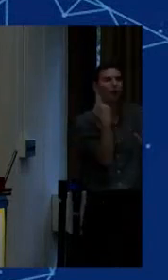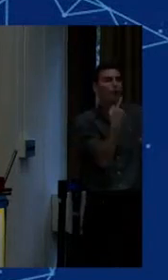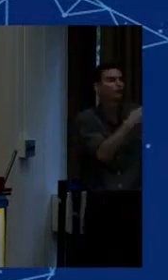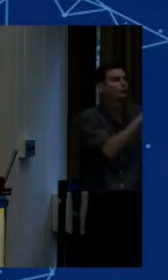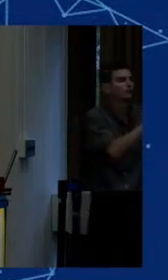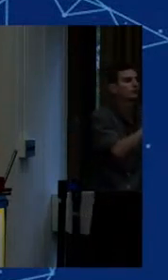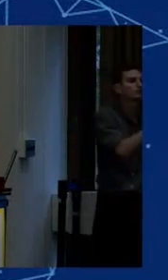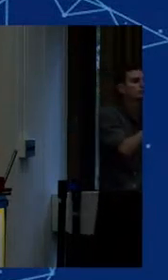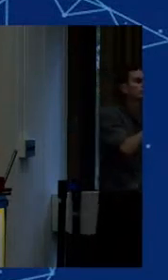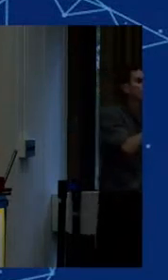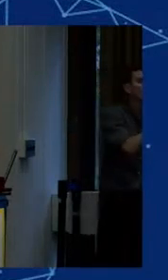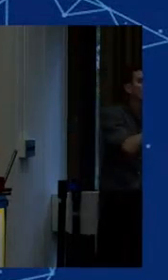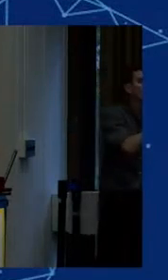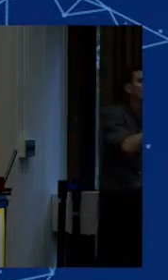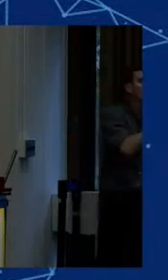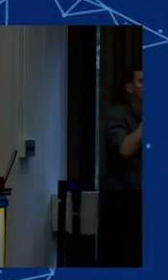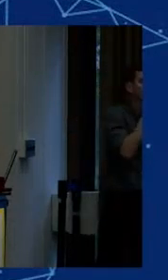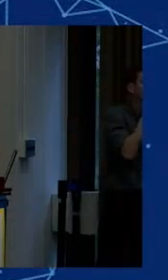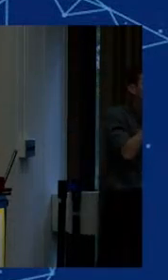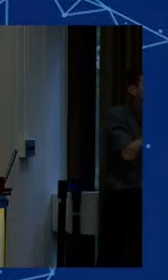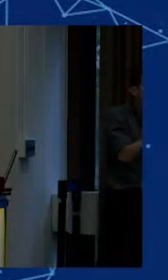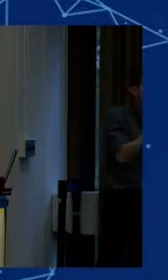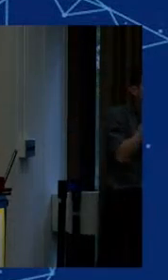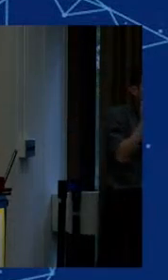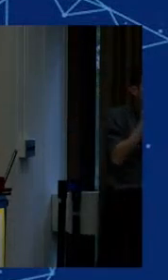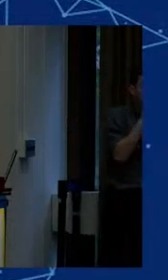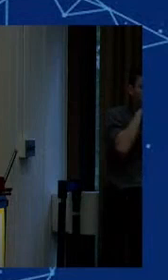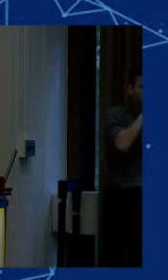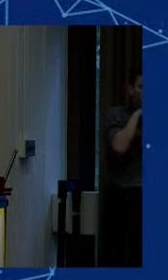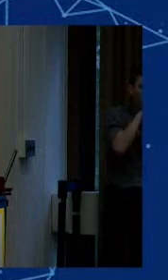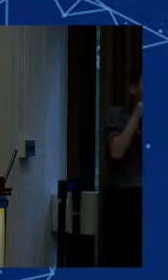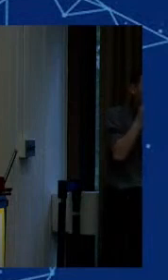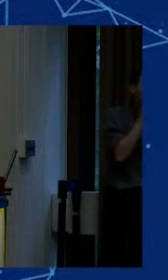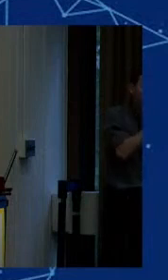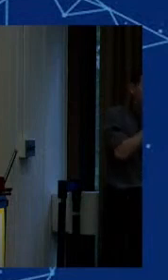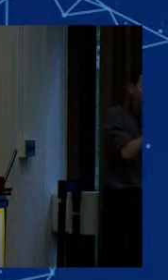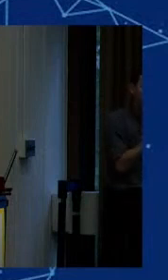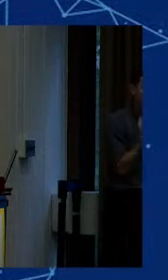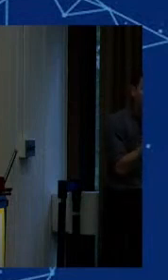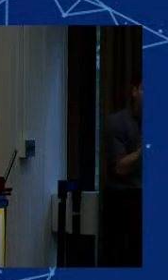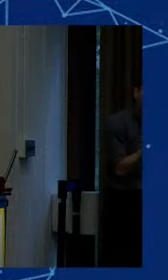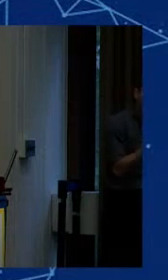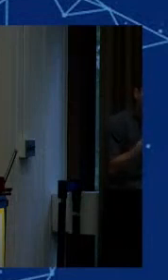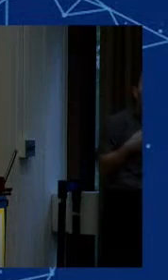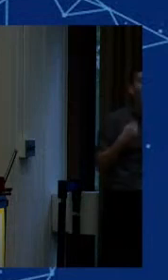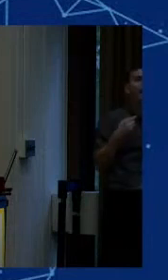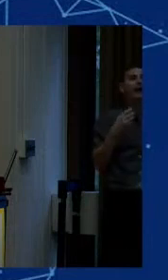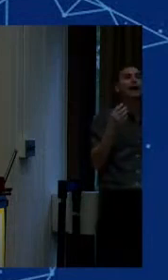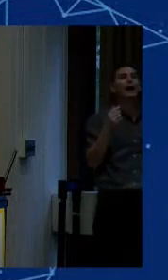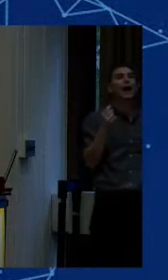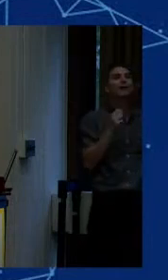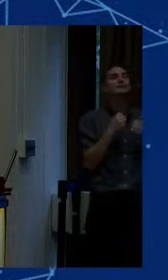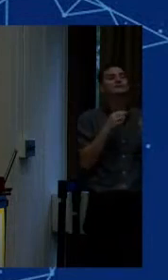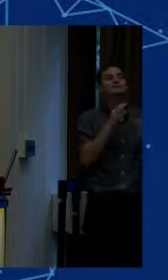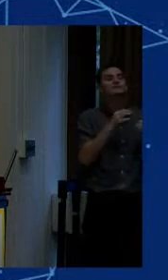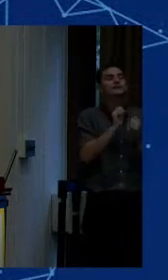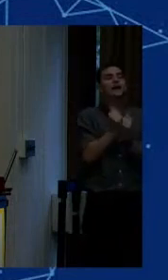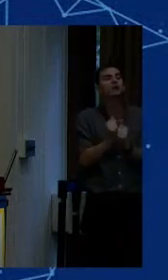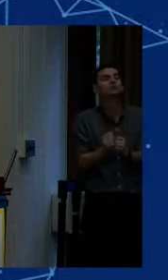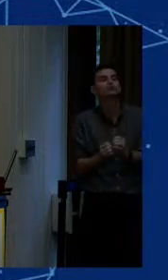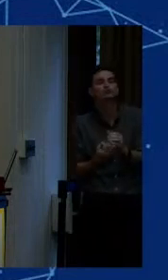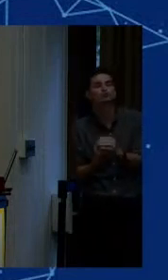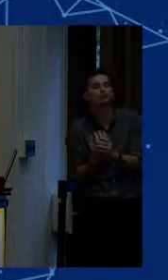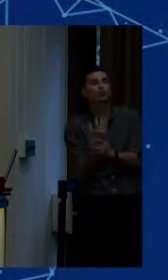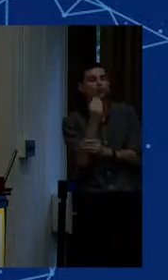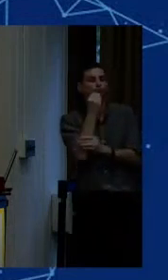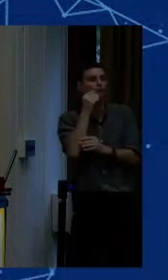Darwin need to eat? It's, I want to know how I can grow things for it to eat. So that leap